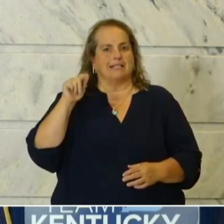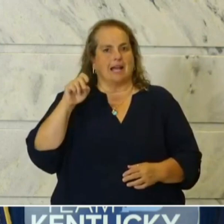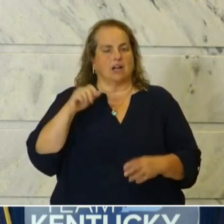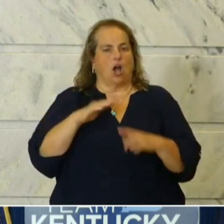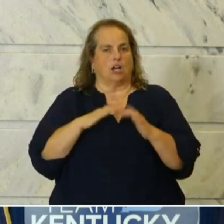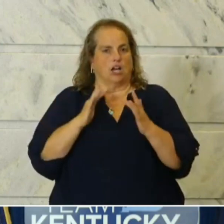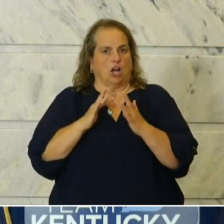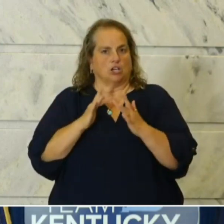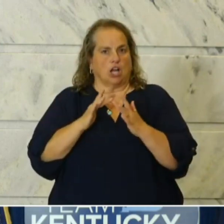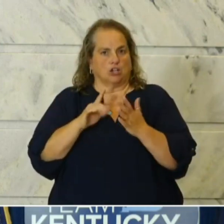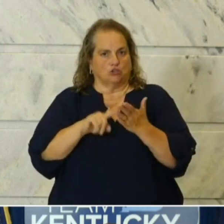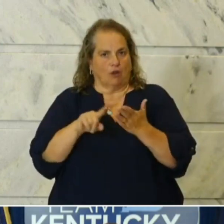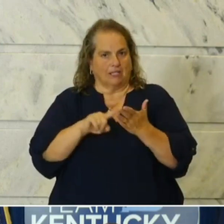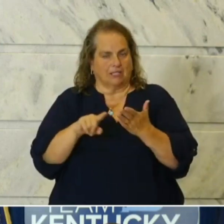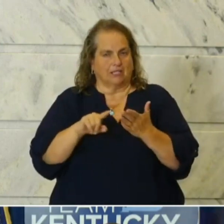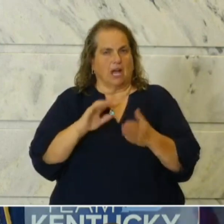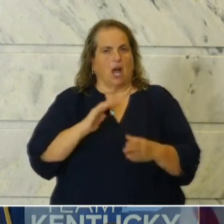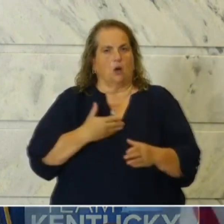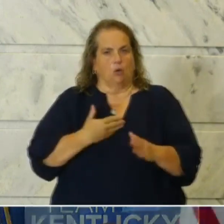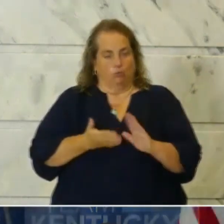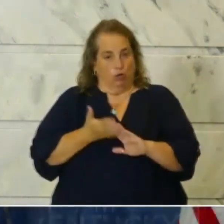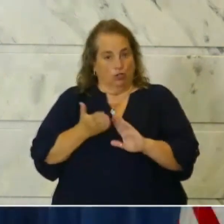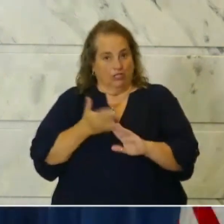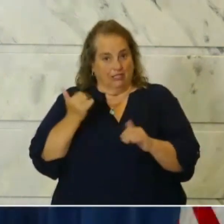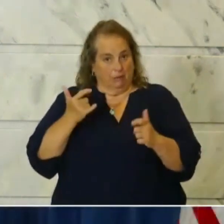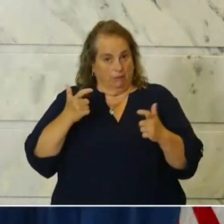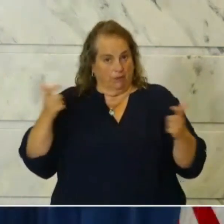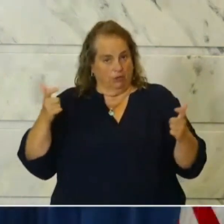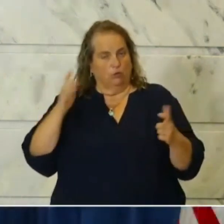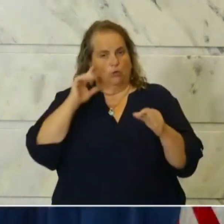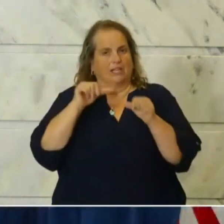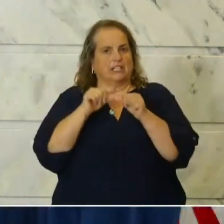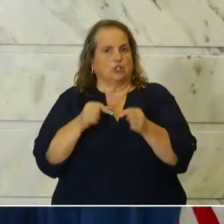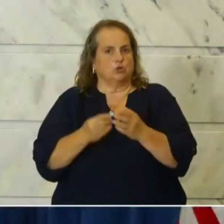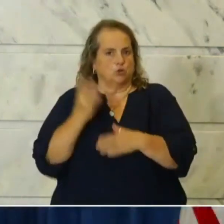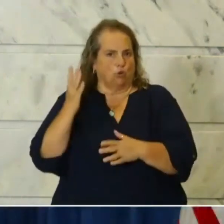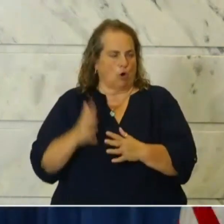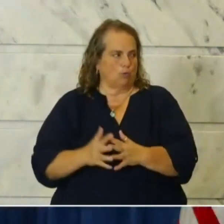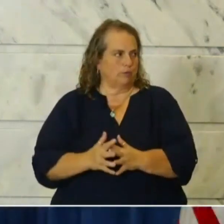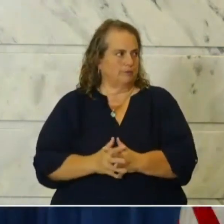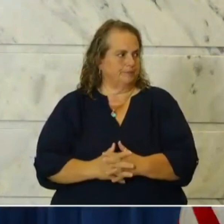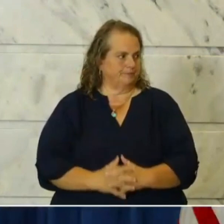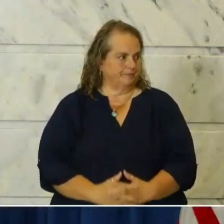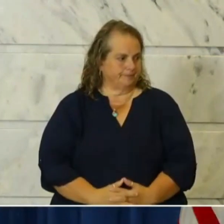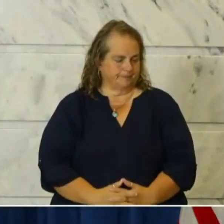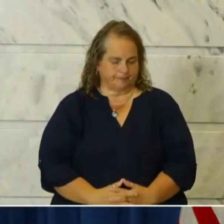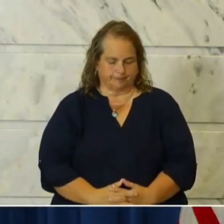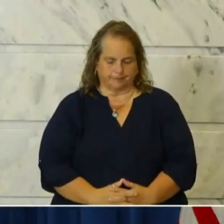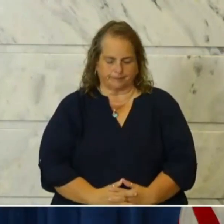our operation has gotten significantly larger and is going to continue to grow.